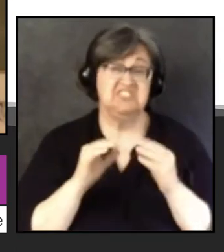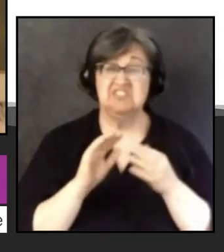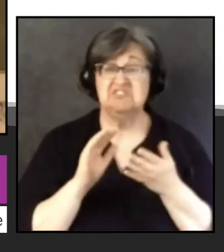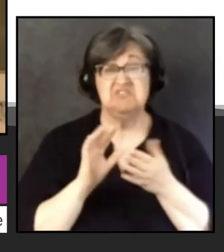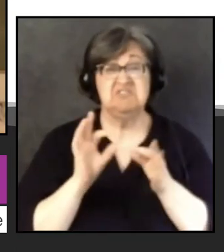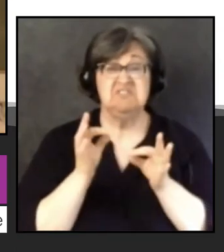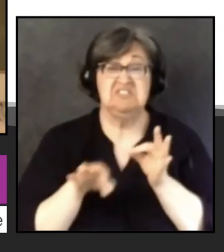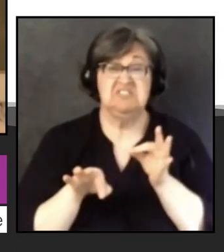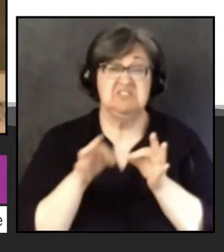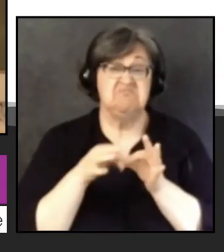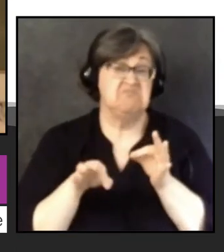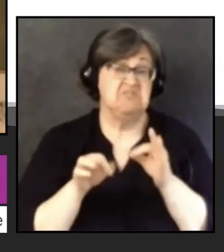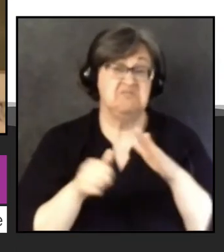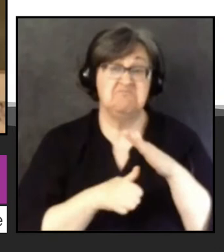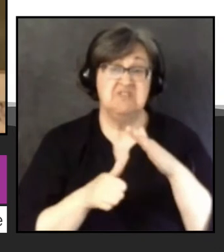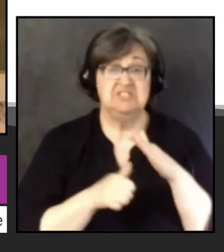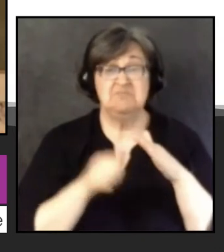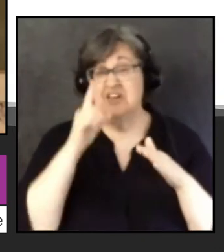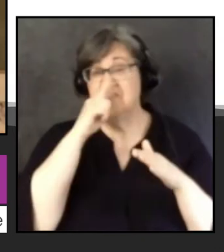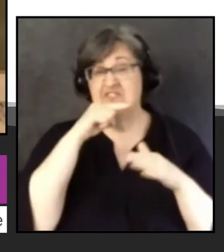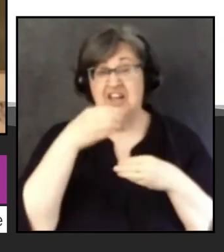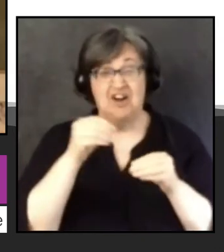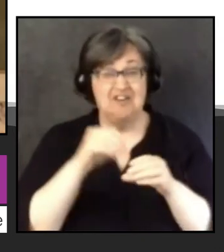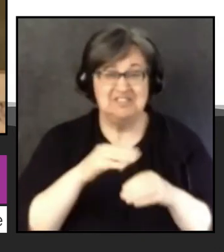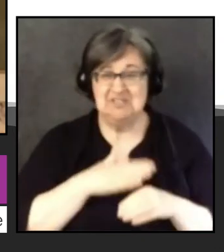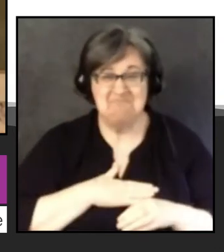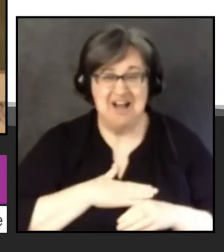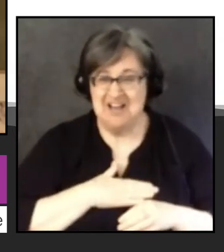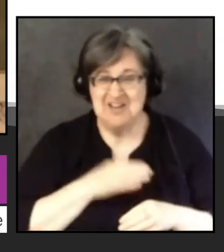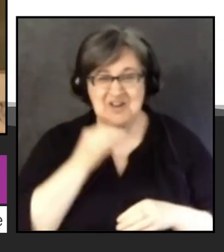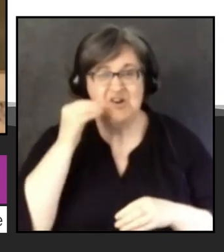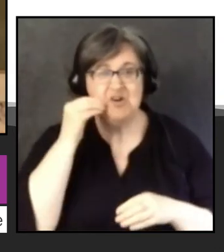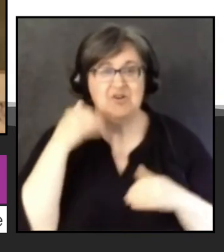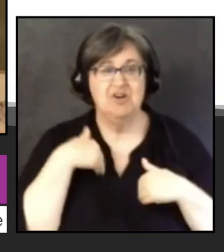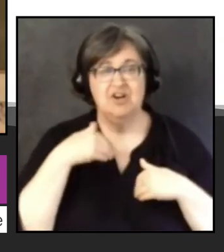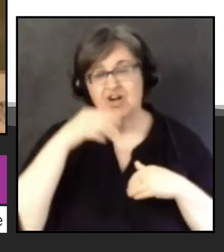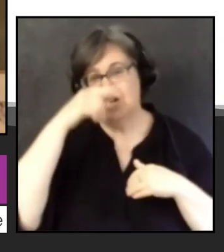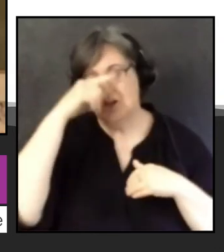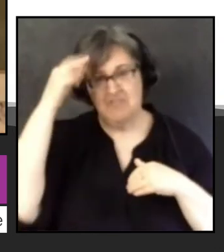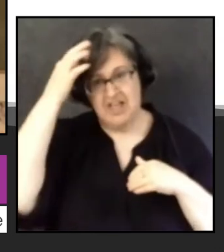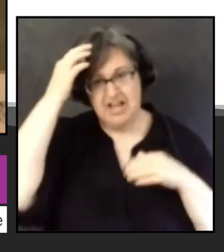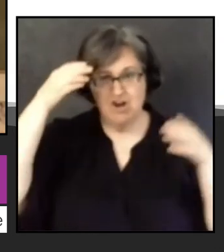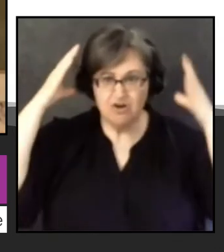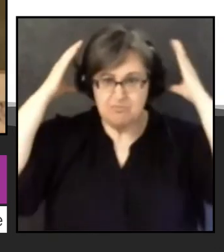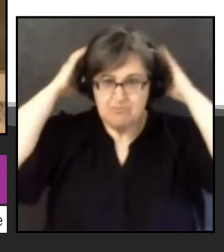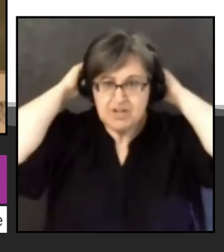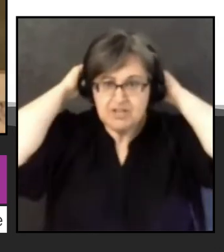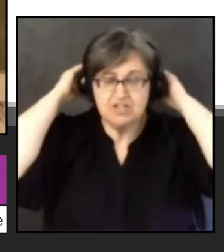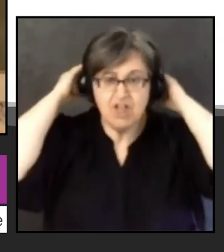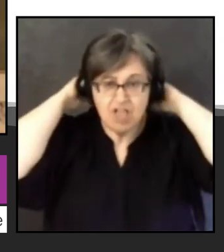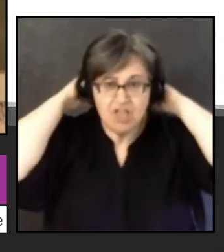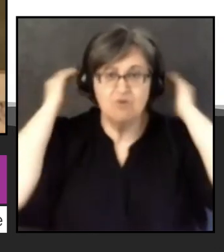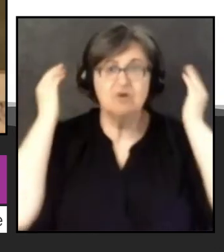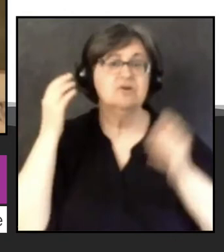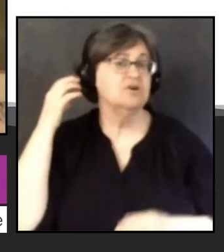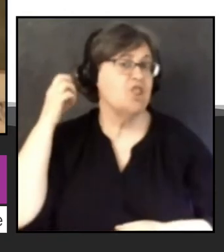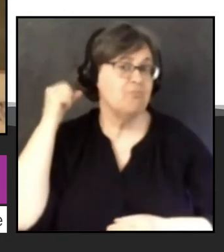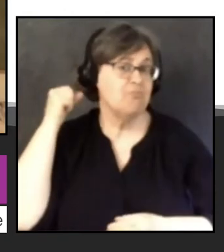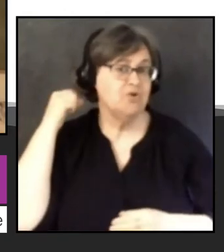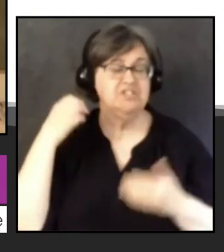basement, fake office in my home. I'm wearing my black hair in a ponytail, low ponytail. I have